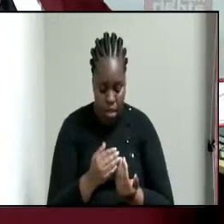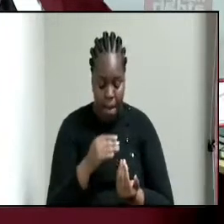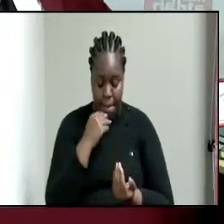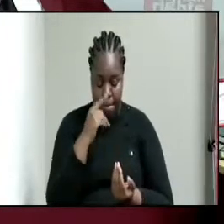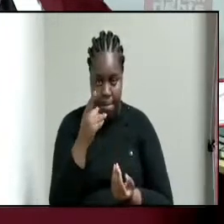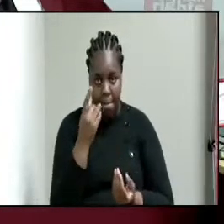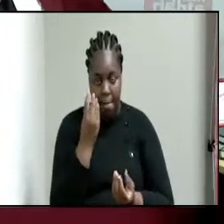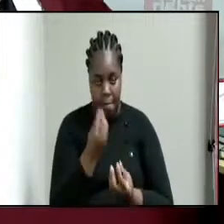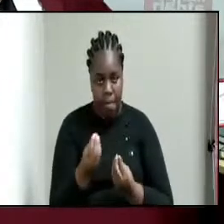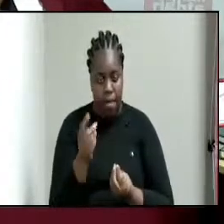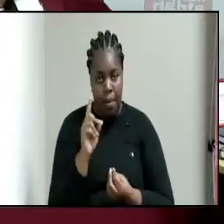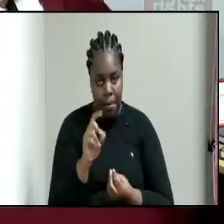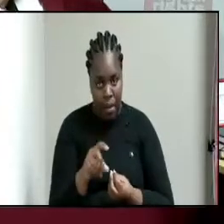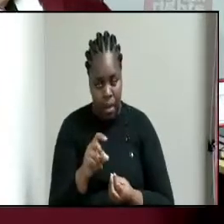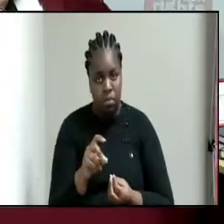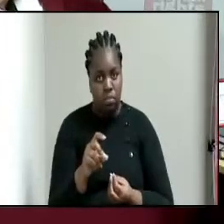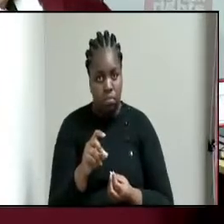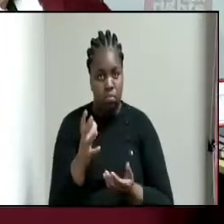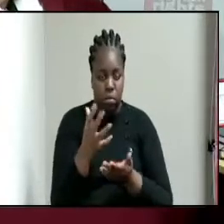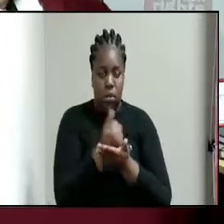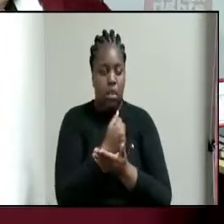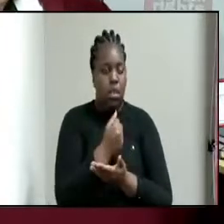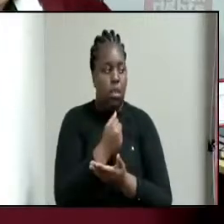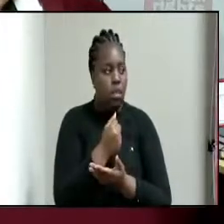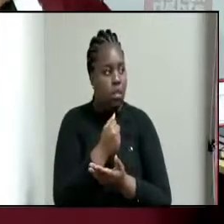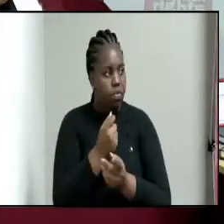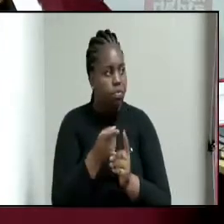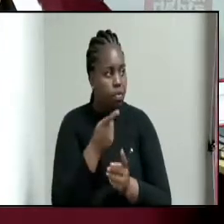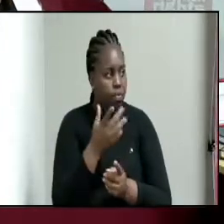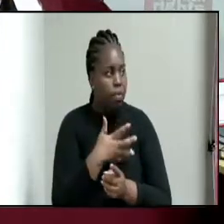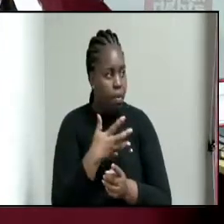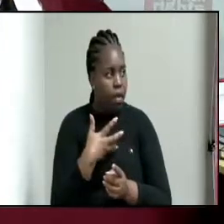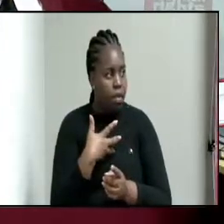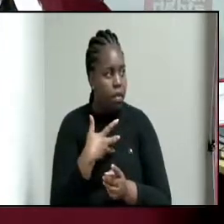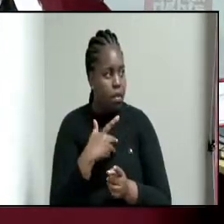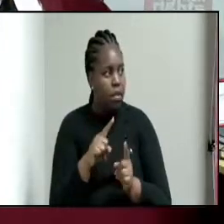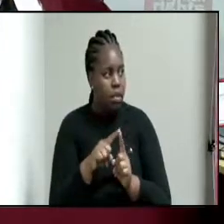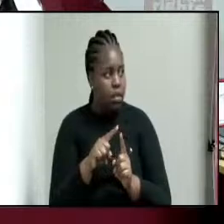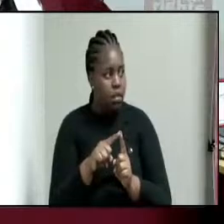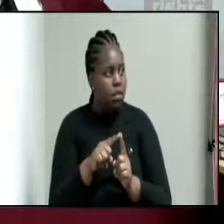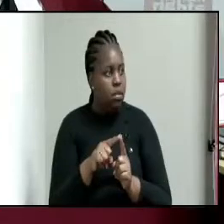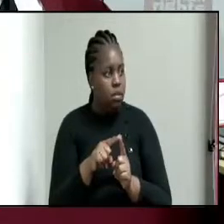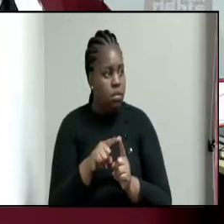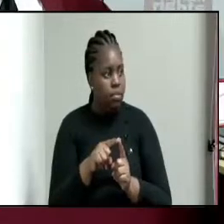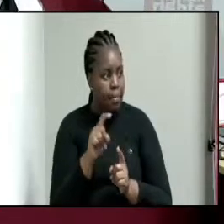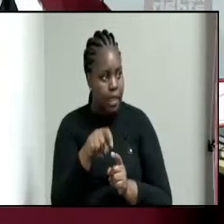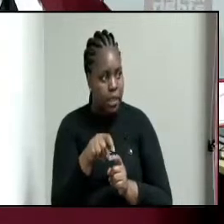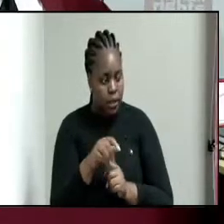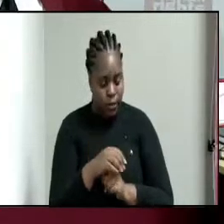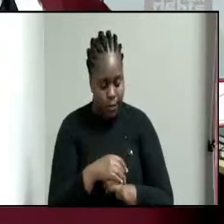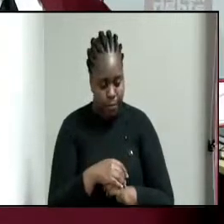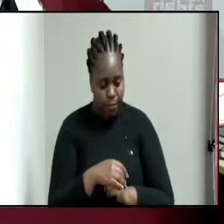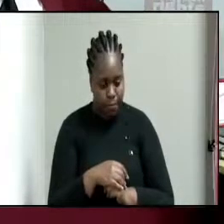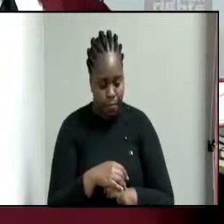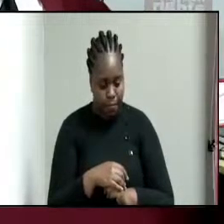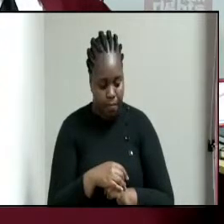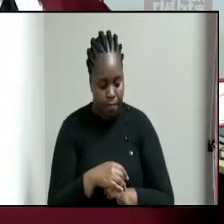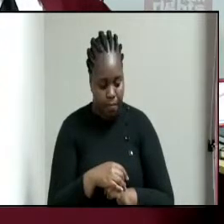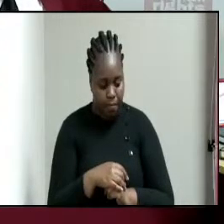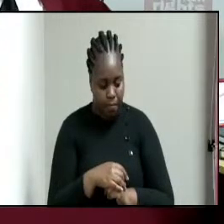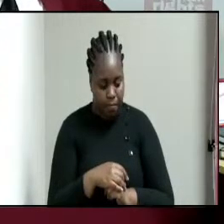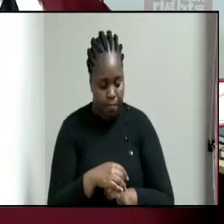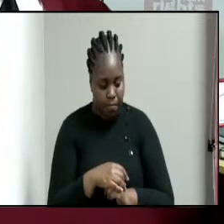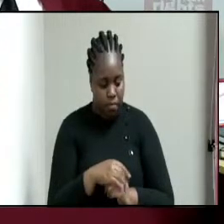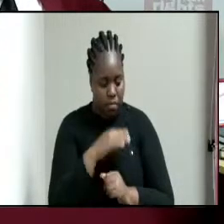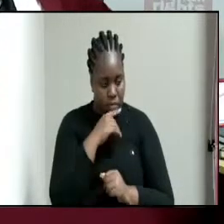children should be taken away from the mother, as the case might be. and then to hand